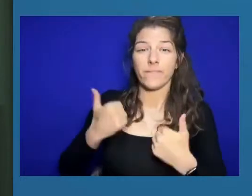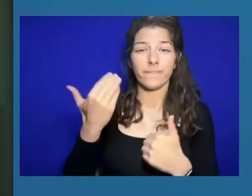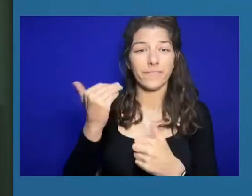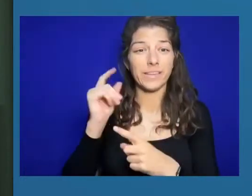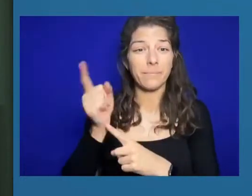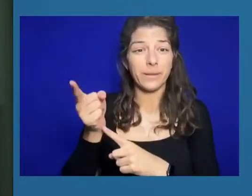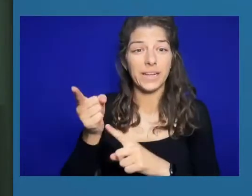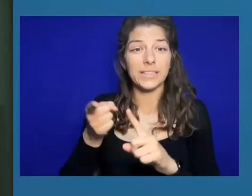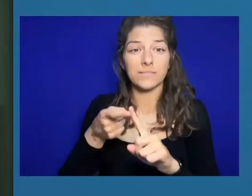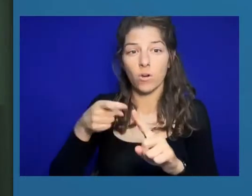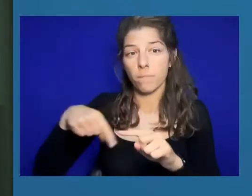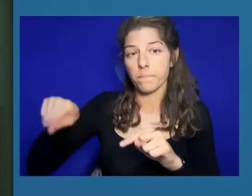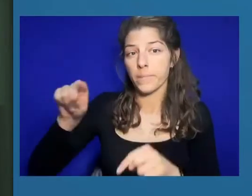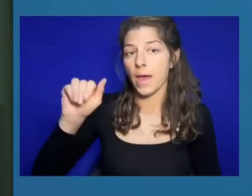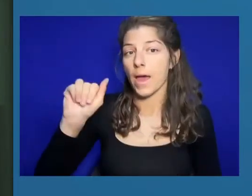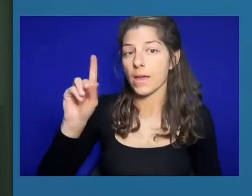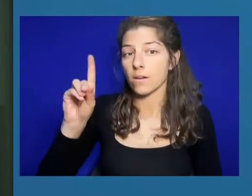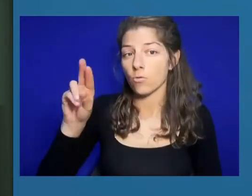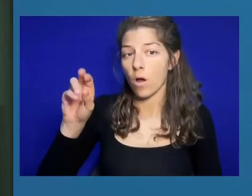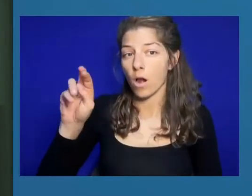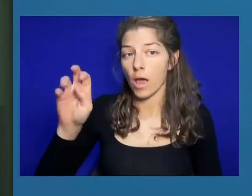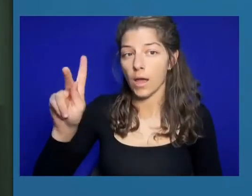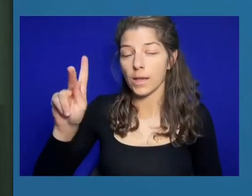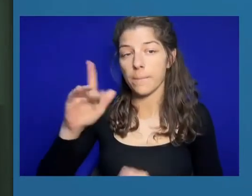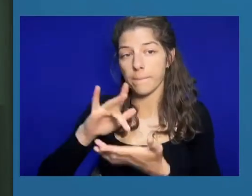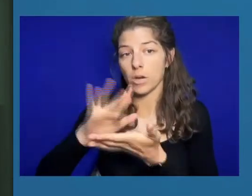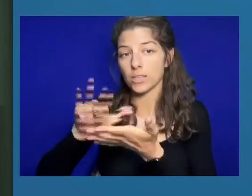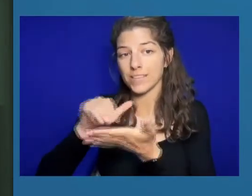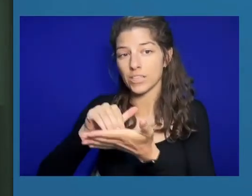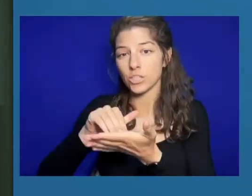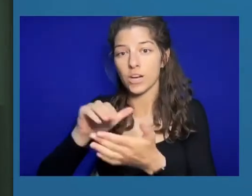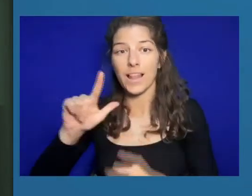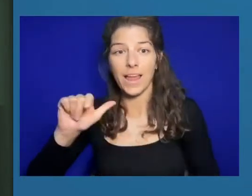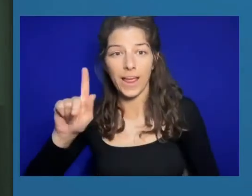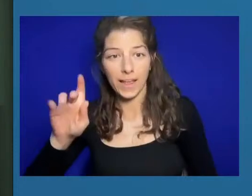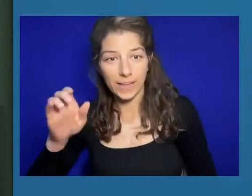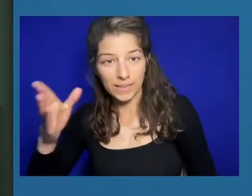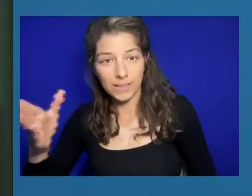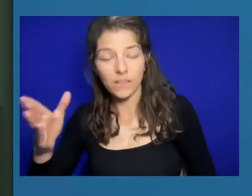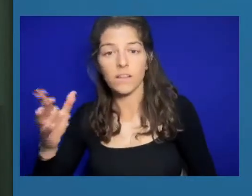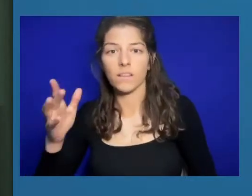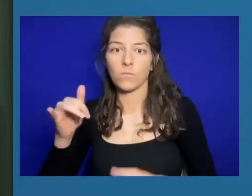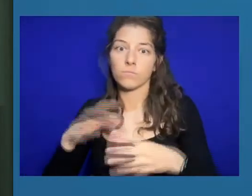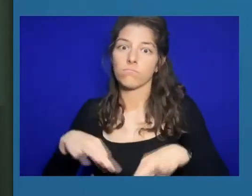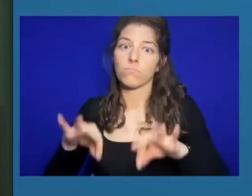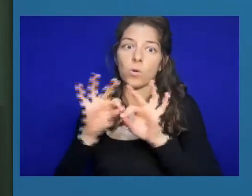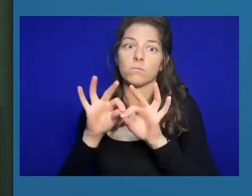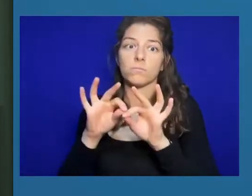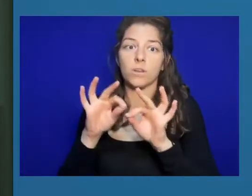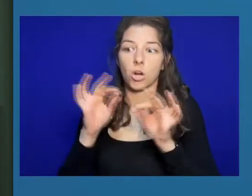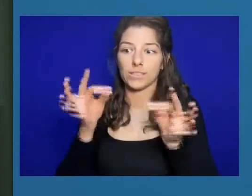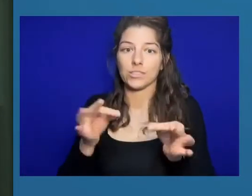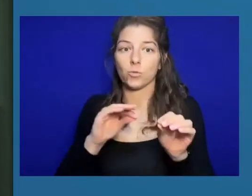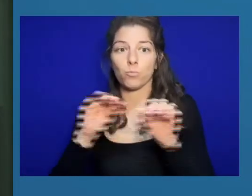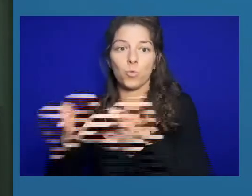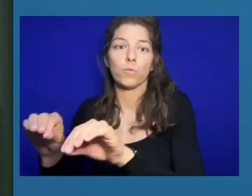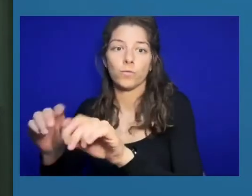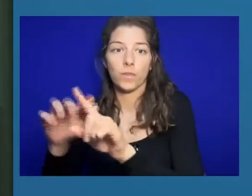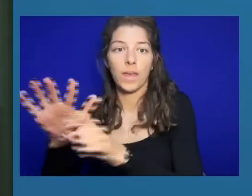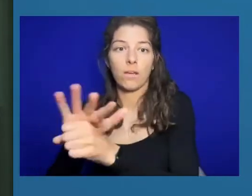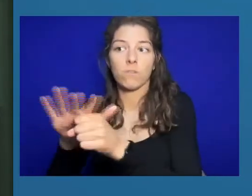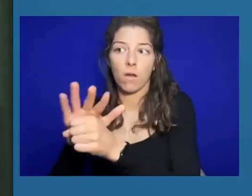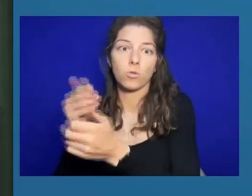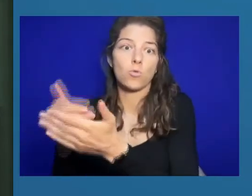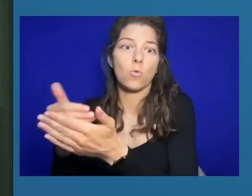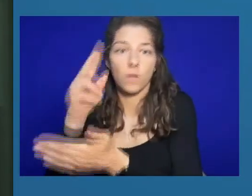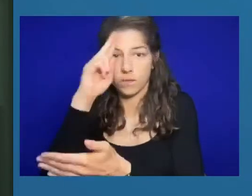from Adirondack Medical Center in Saranac Lake, a factor that played a major role in our decision to move to the area. It's one